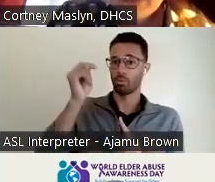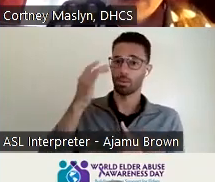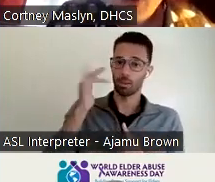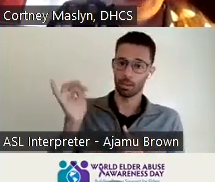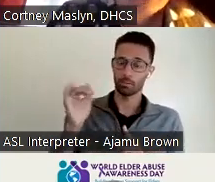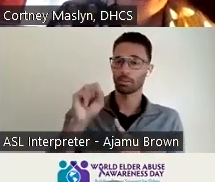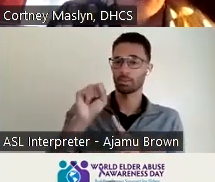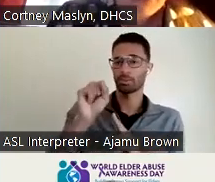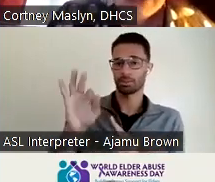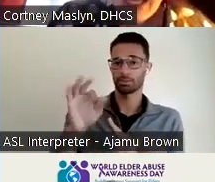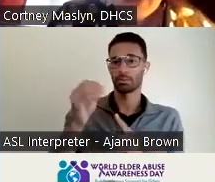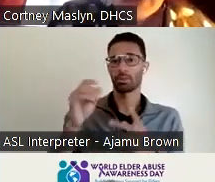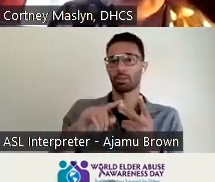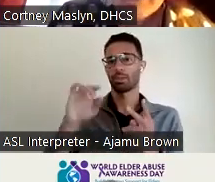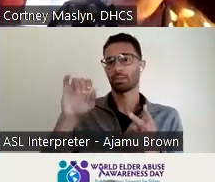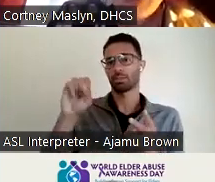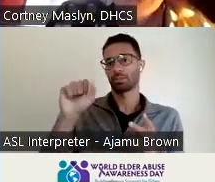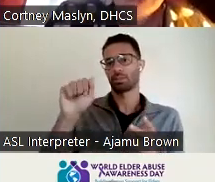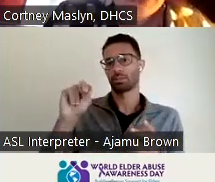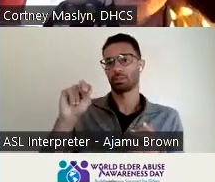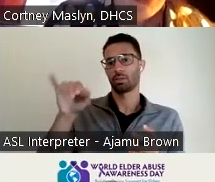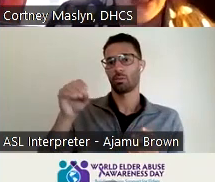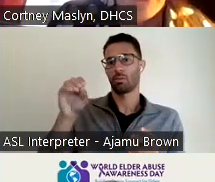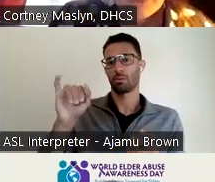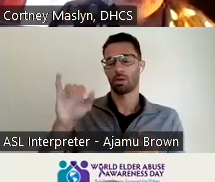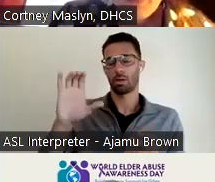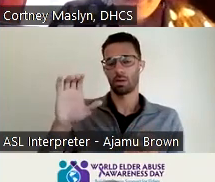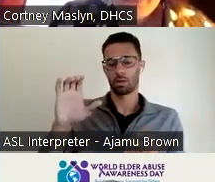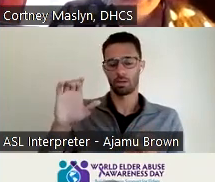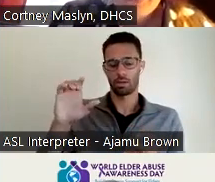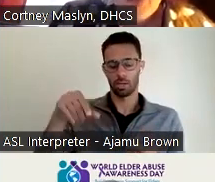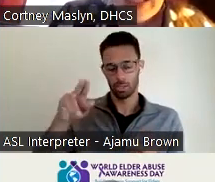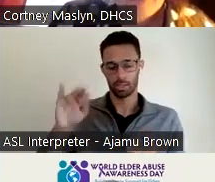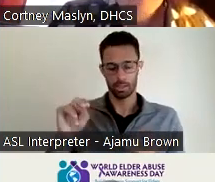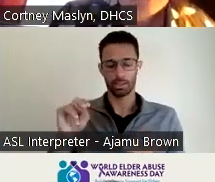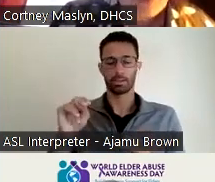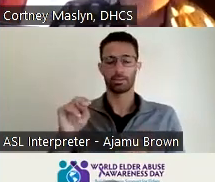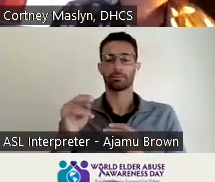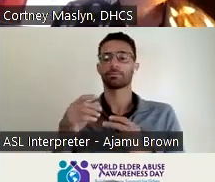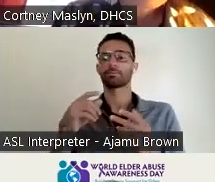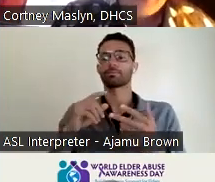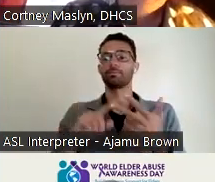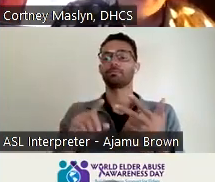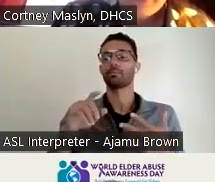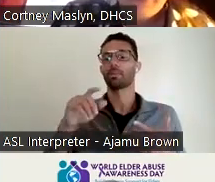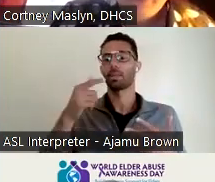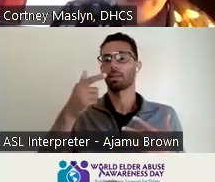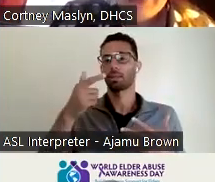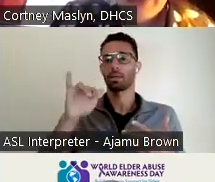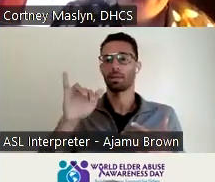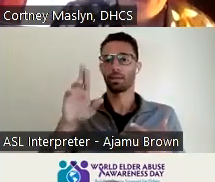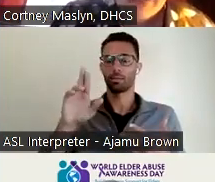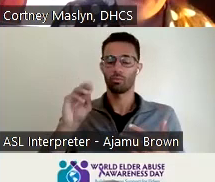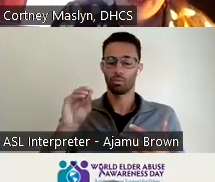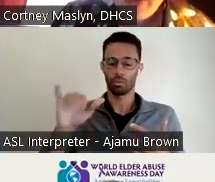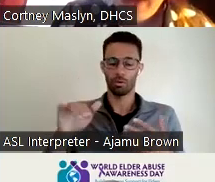in San Francisco and San Joaquin counties. We're going to be looking at Central California as well, in Gilroy and Fresno, and Southern California